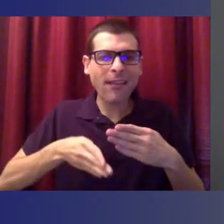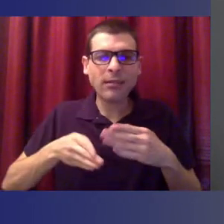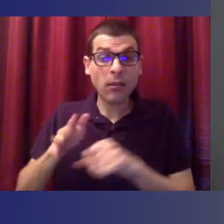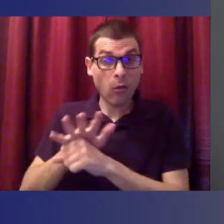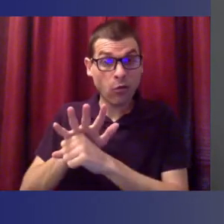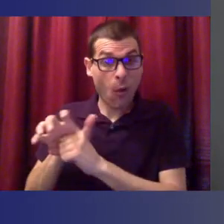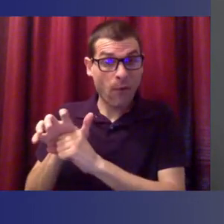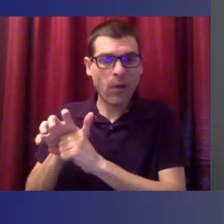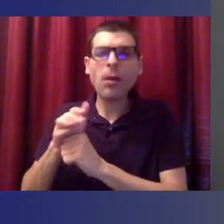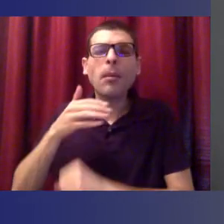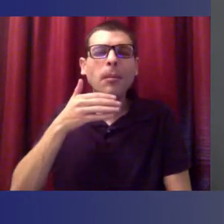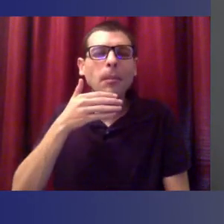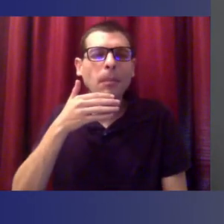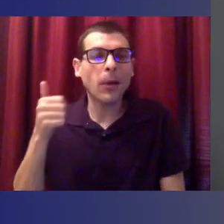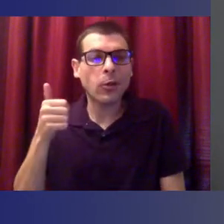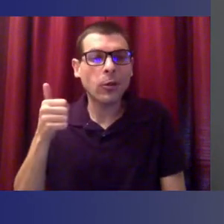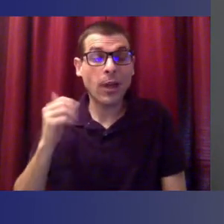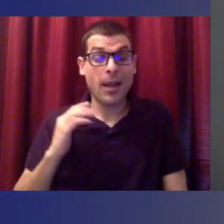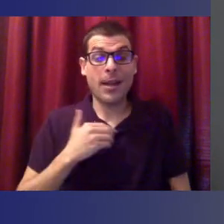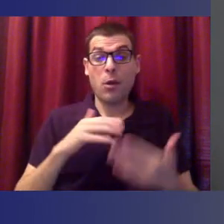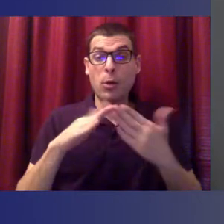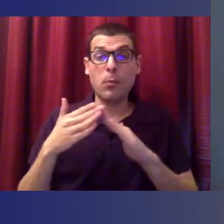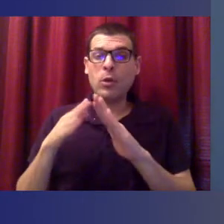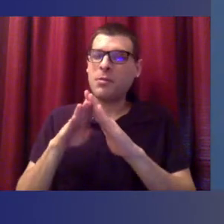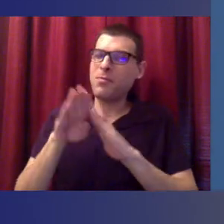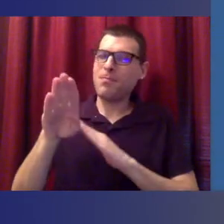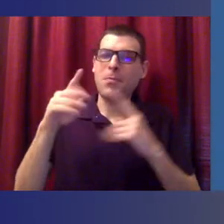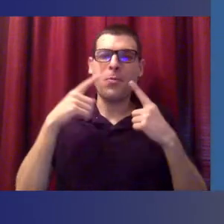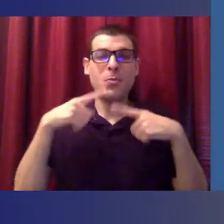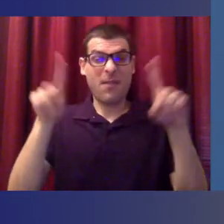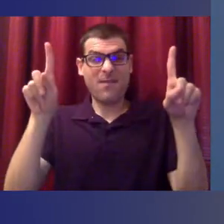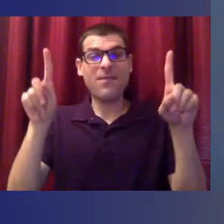entire community will thrive.